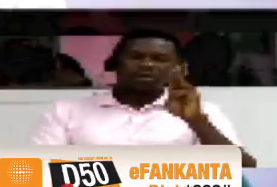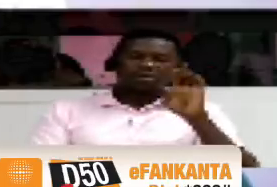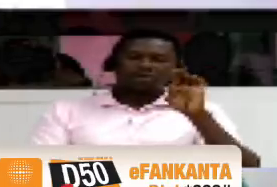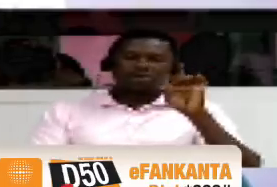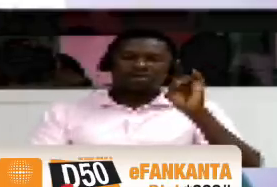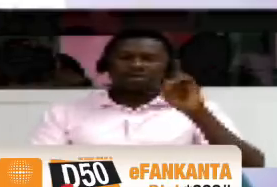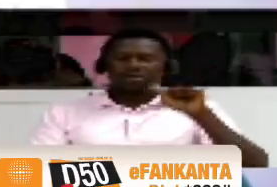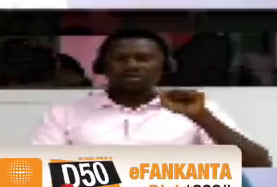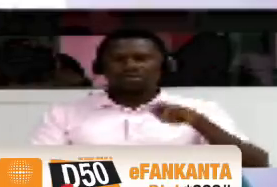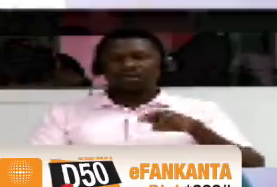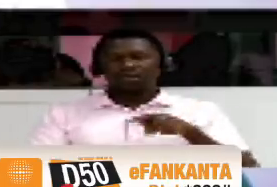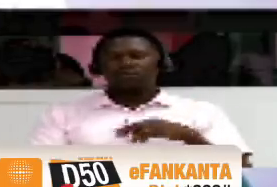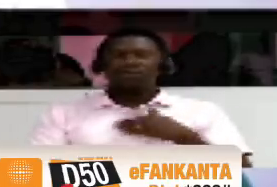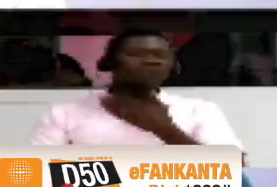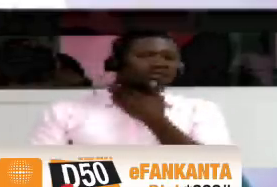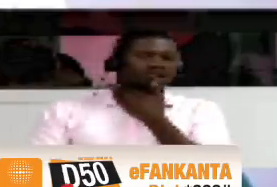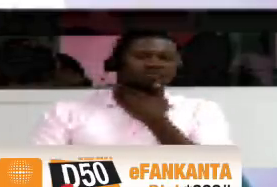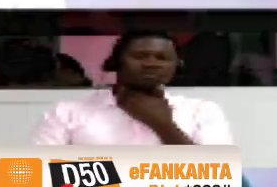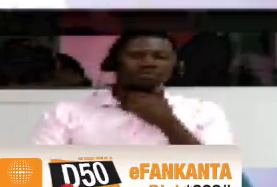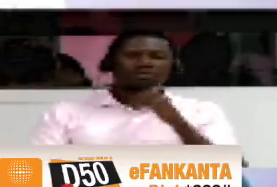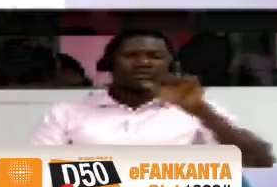to accept